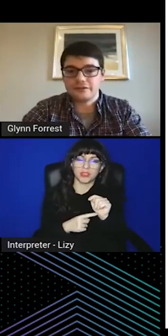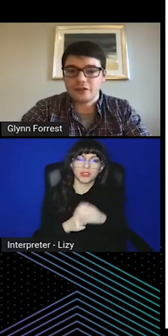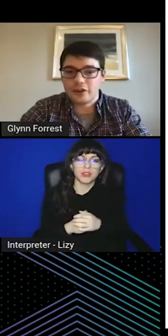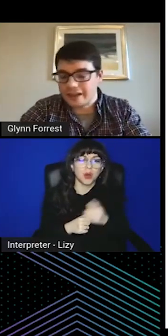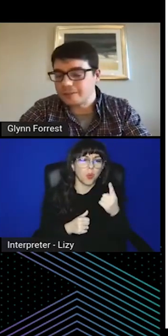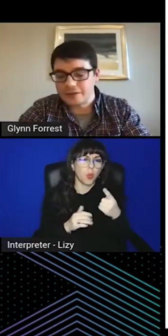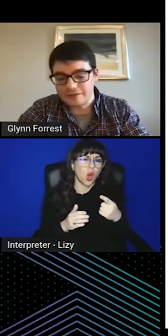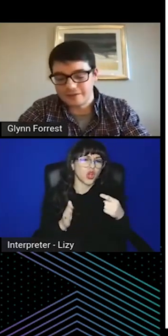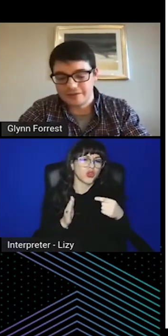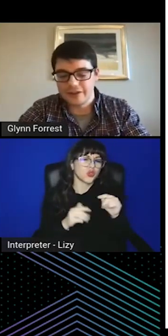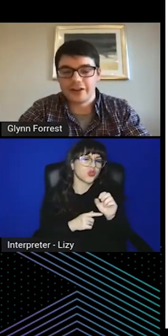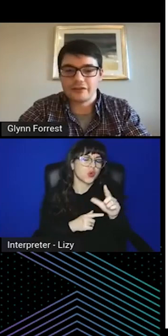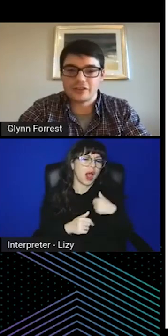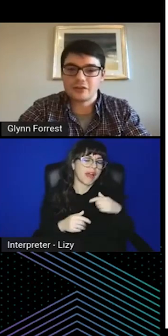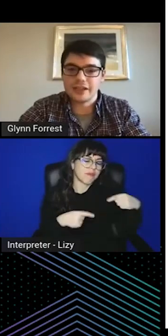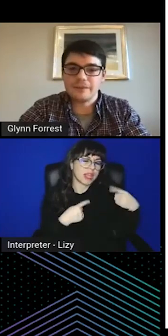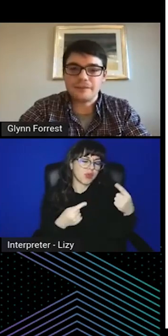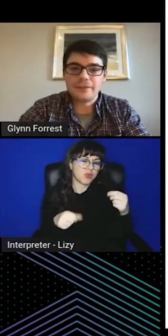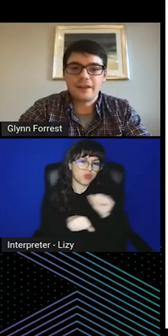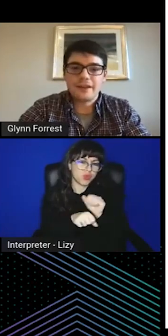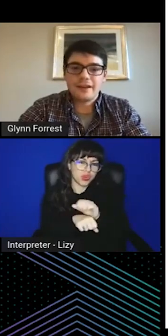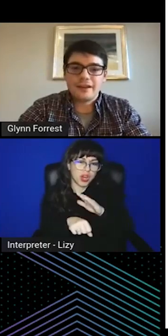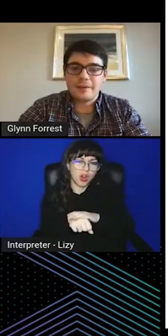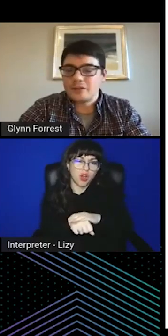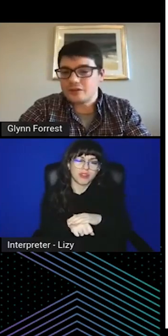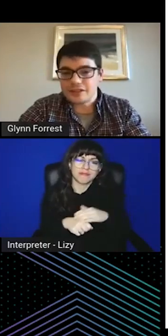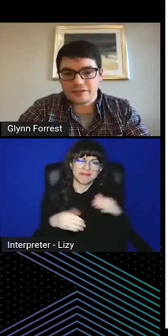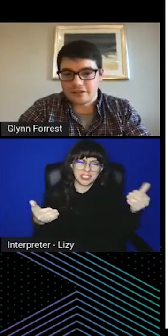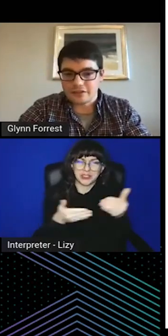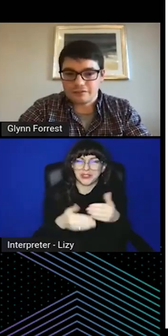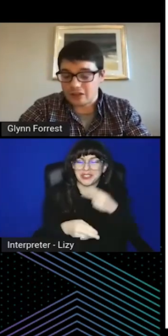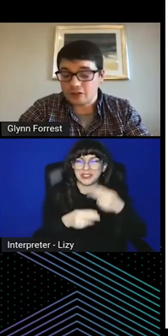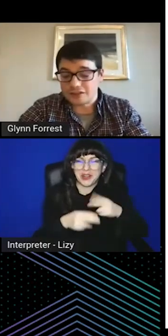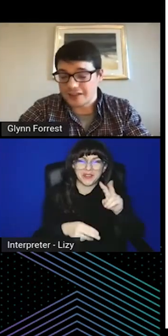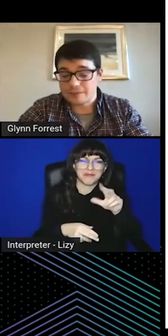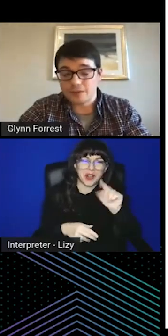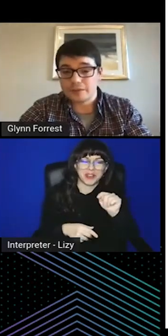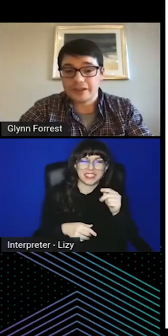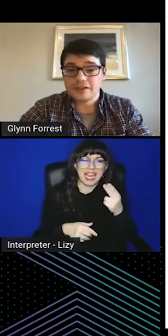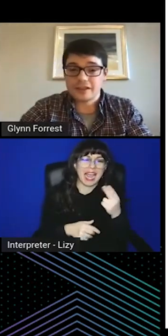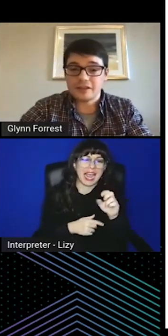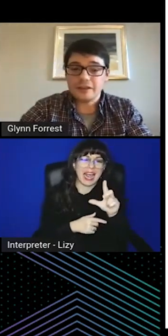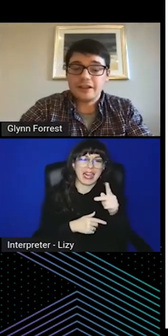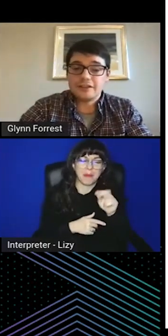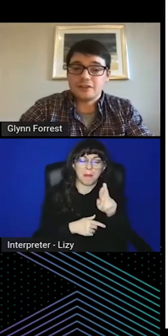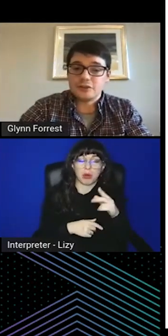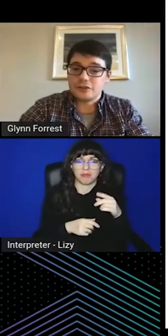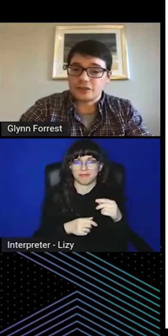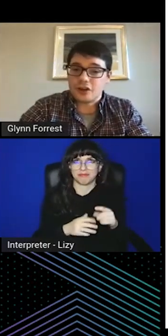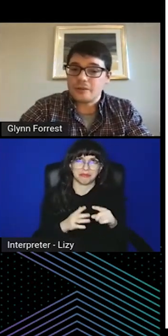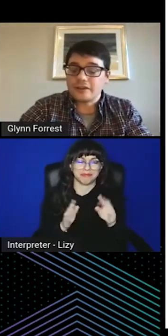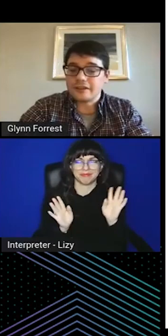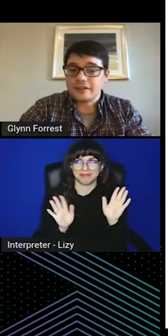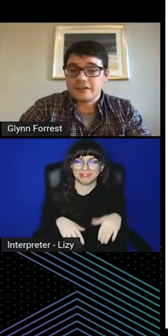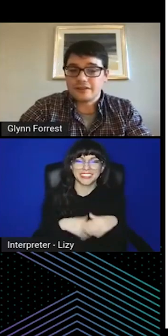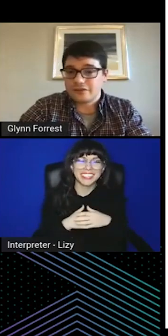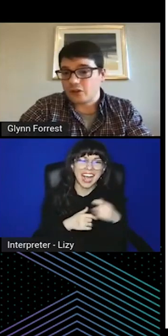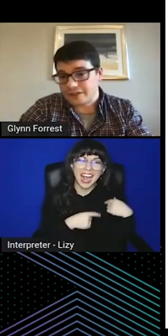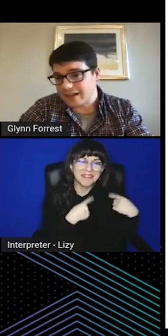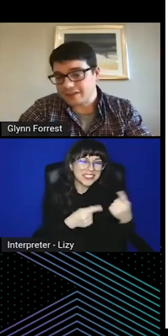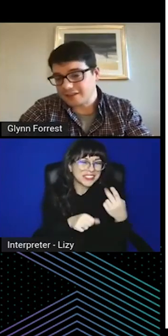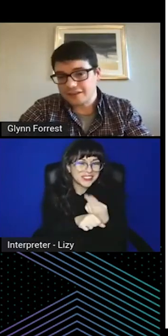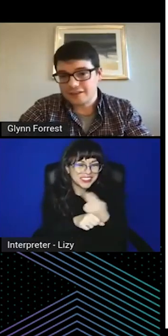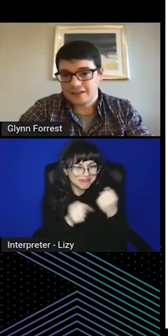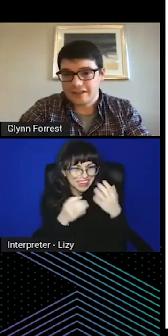called Vault Helper, very original name. I've been using it for a long time, probably years now, to do just common